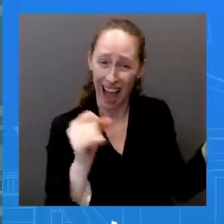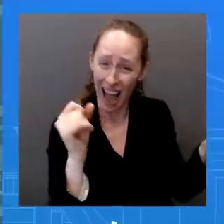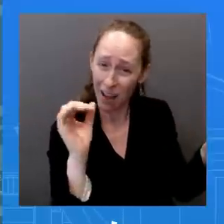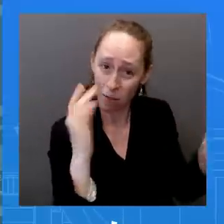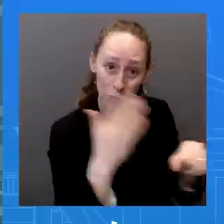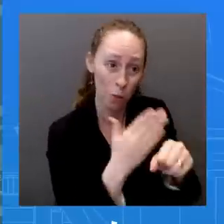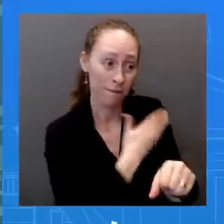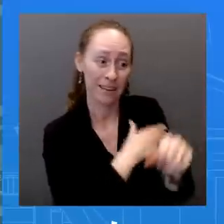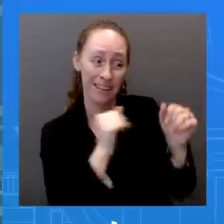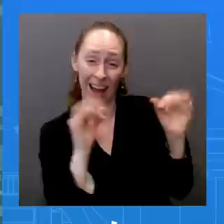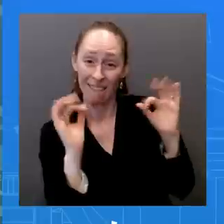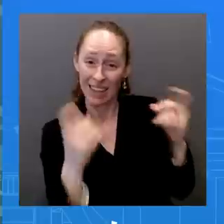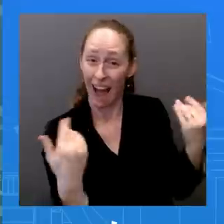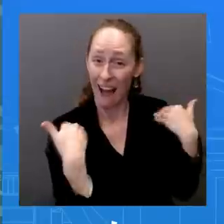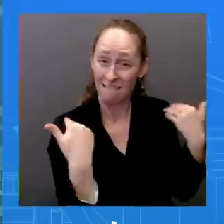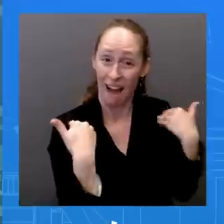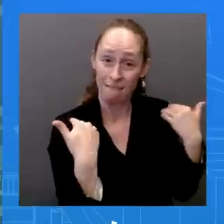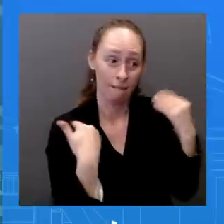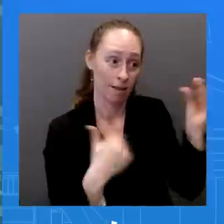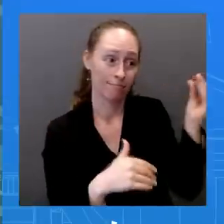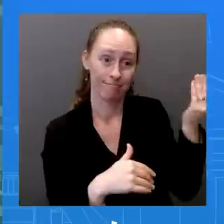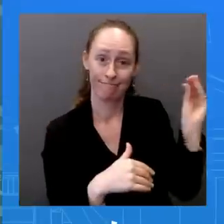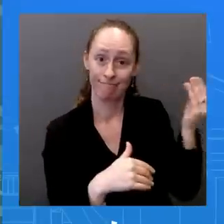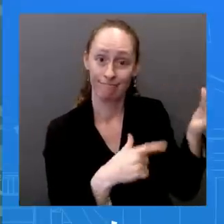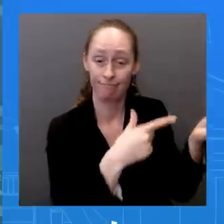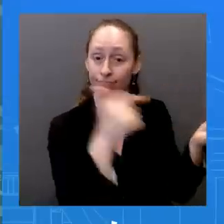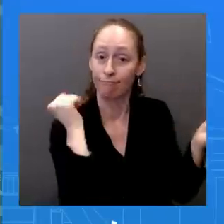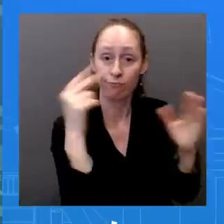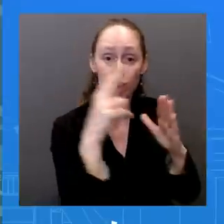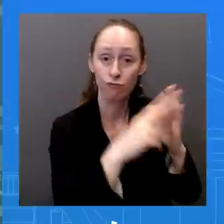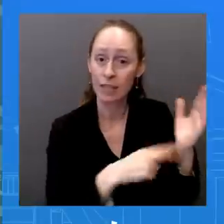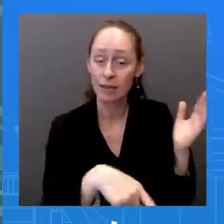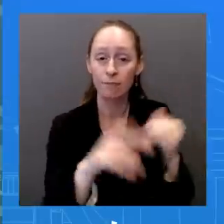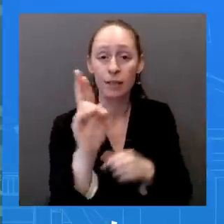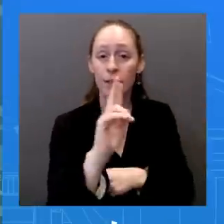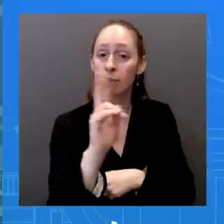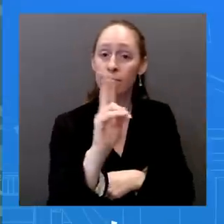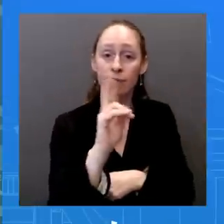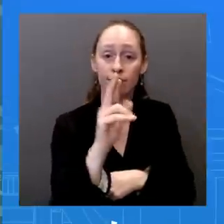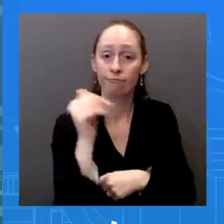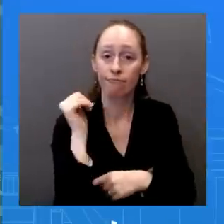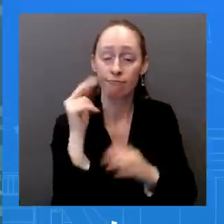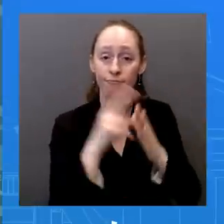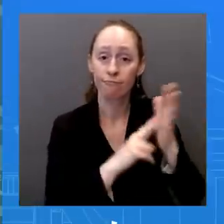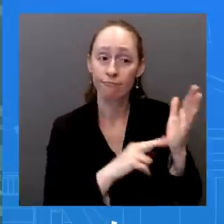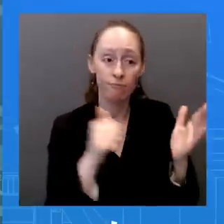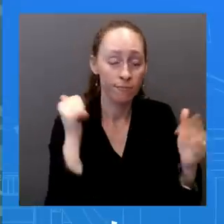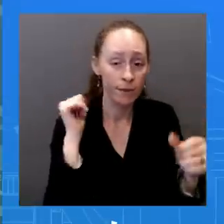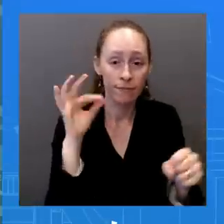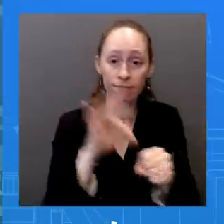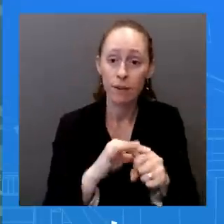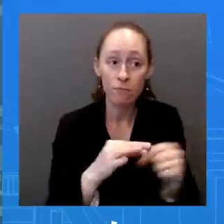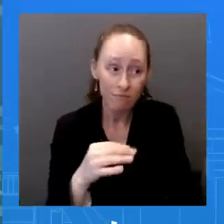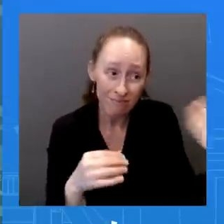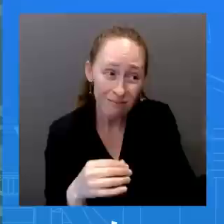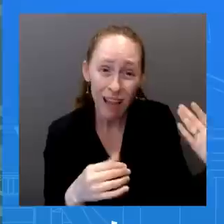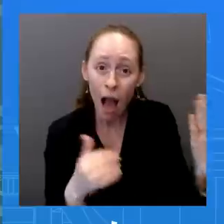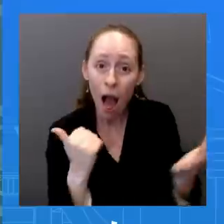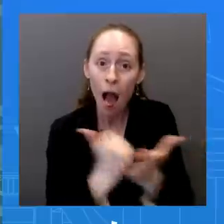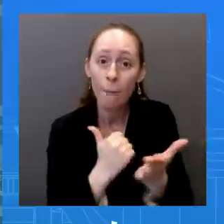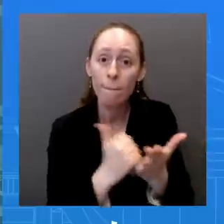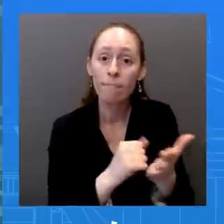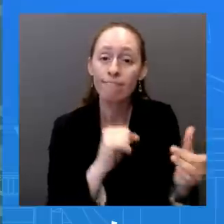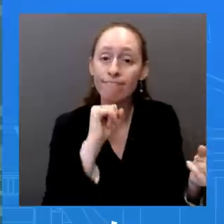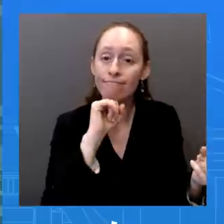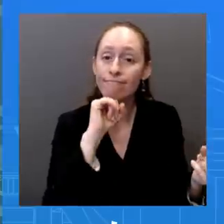asking is for Republicans in Congress to help us come up with a solution, to look at what this president put forward on day one.